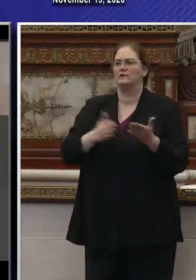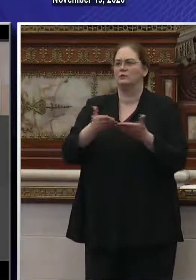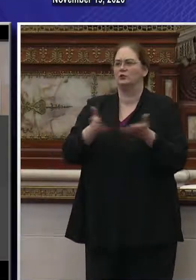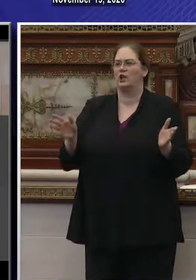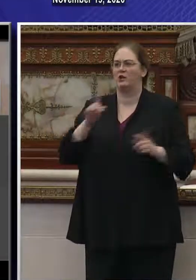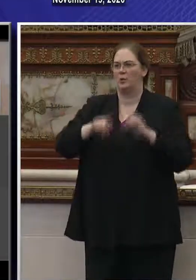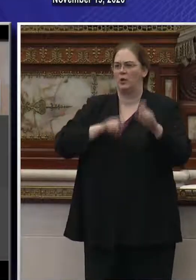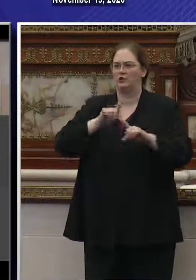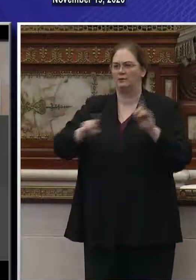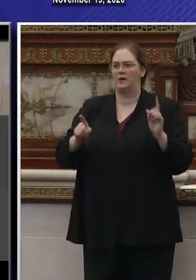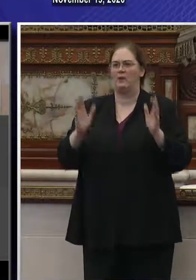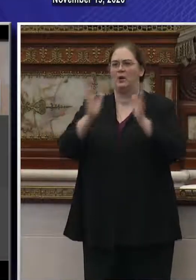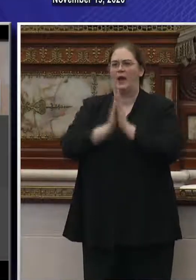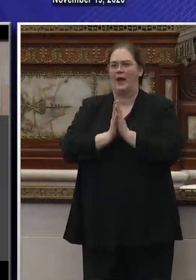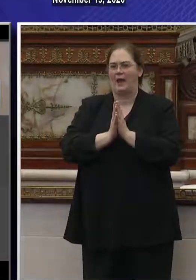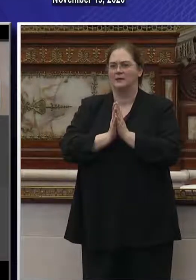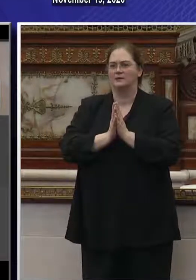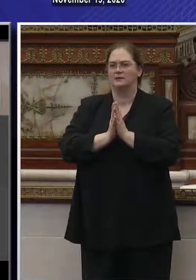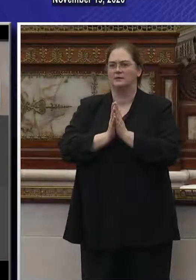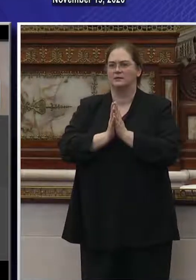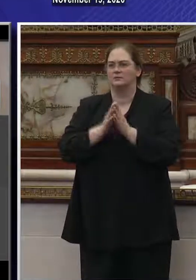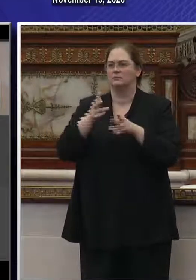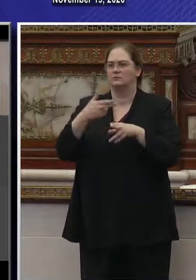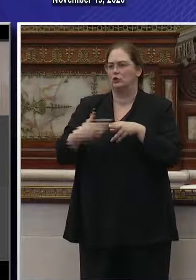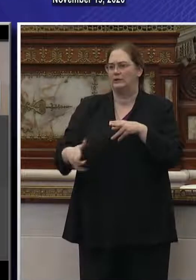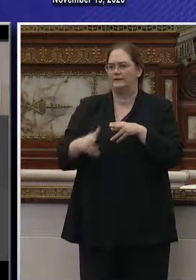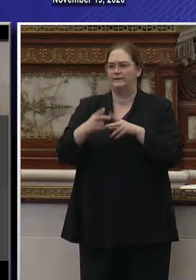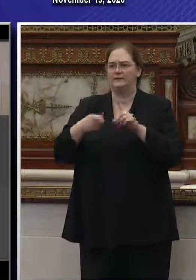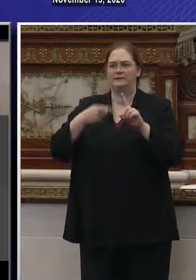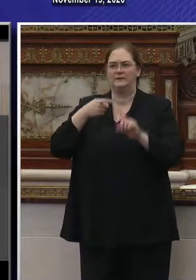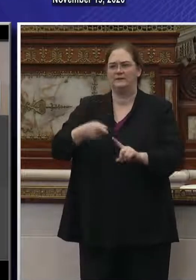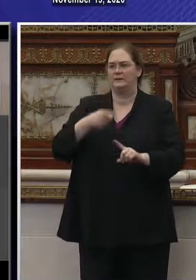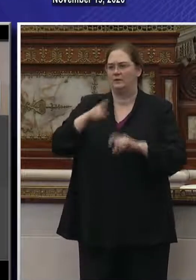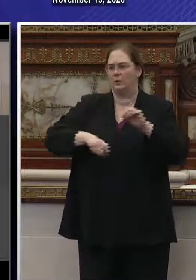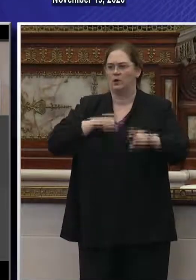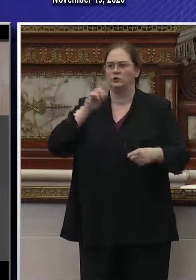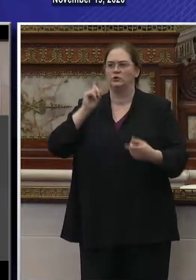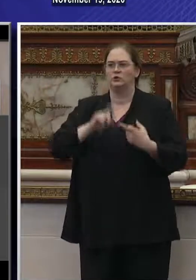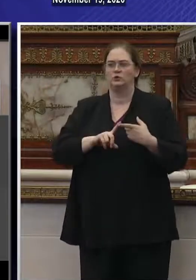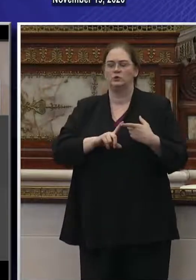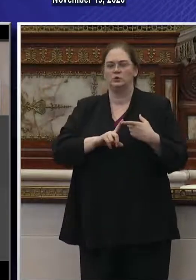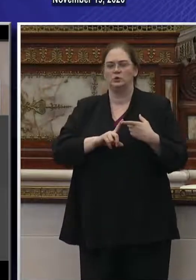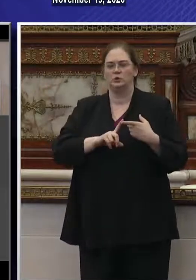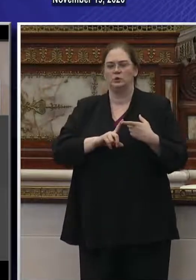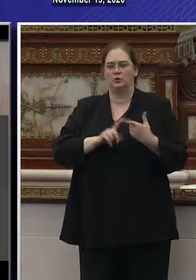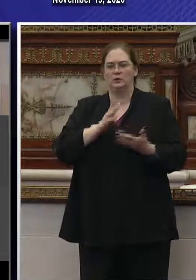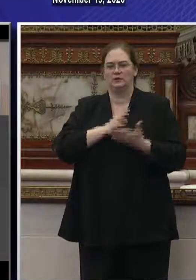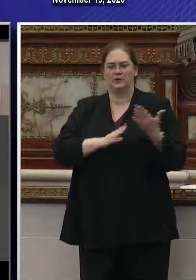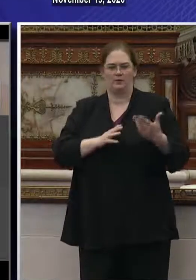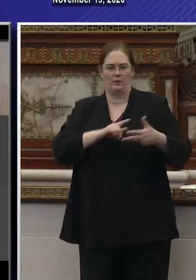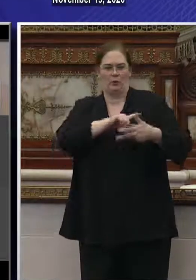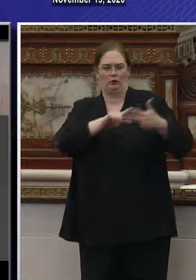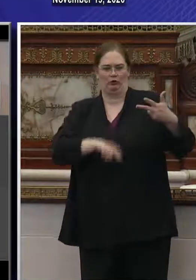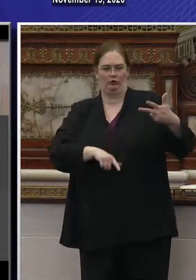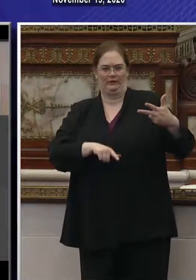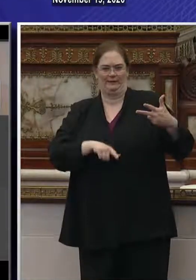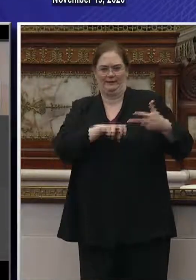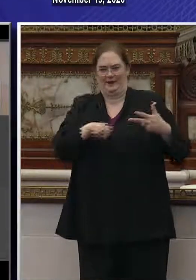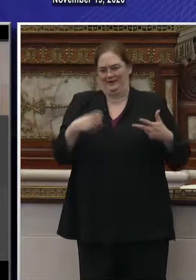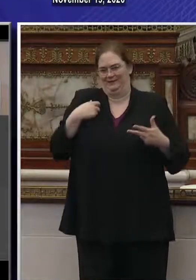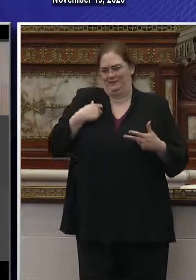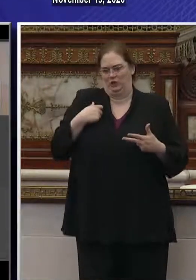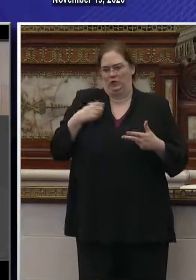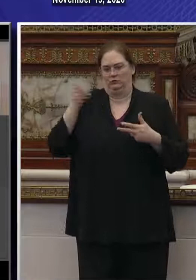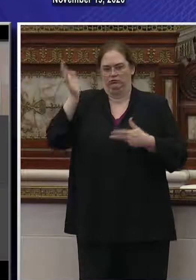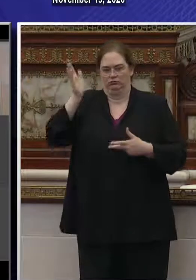but I'm going to ask, brief, specific questions to some of the three panelists now that we just heard